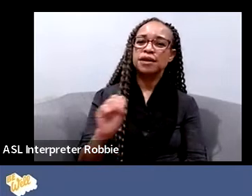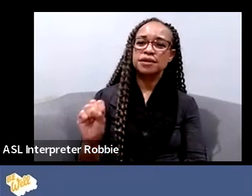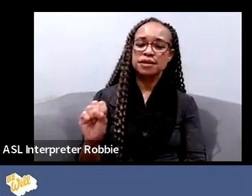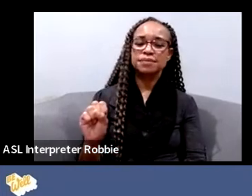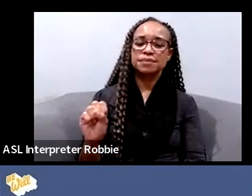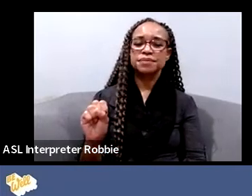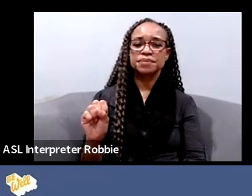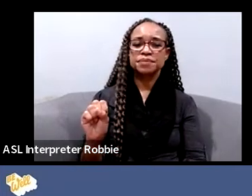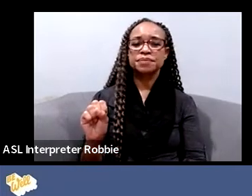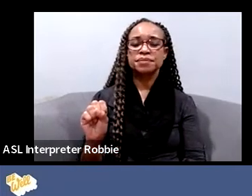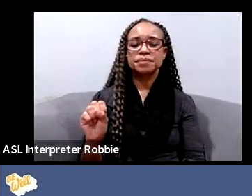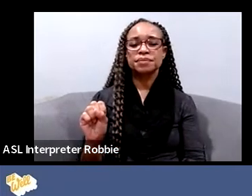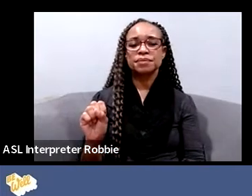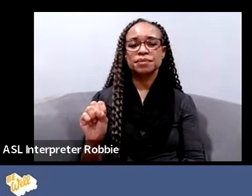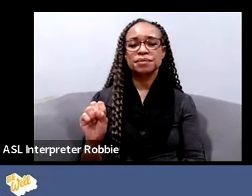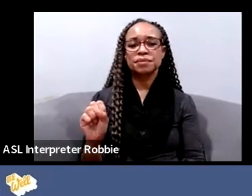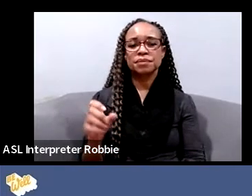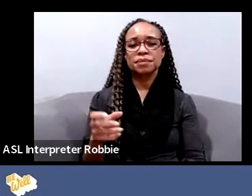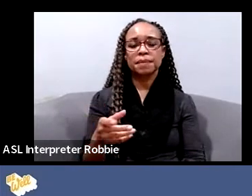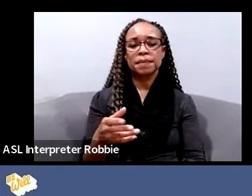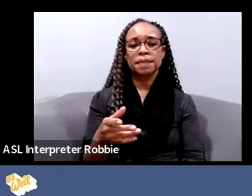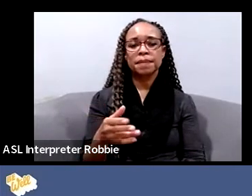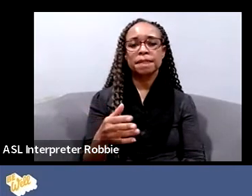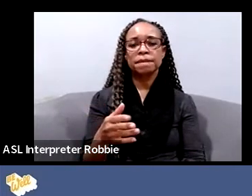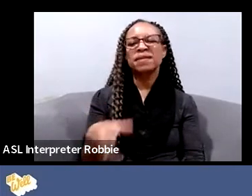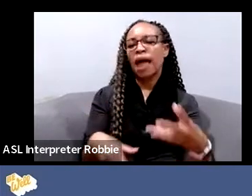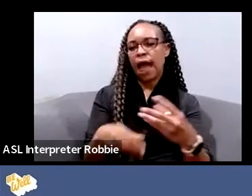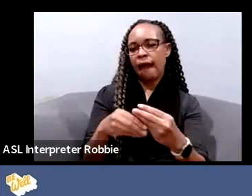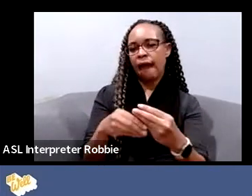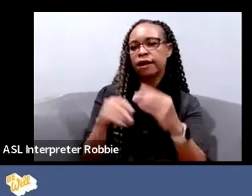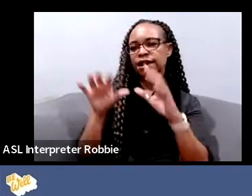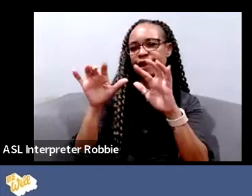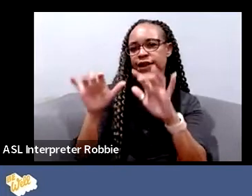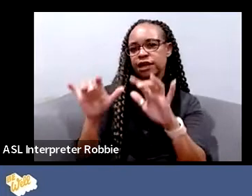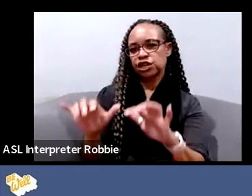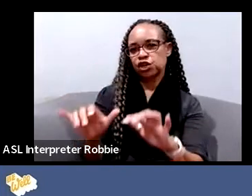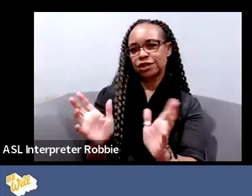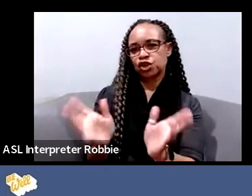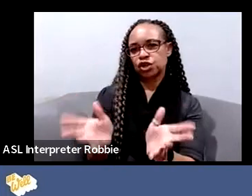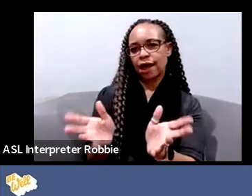As the questions that I put in the chat,